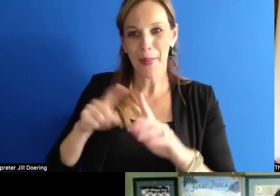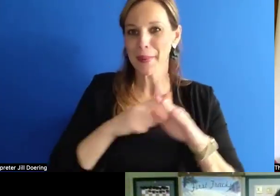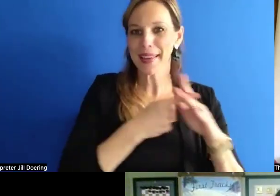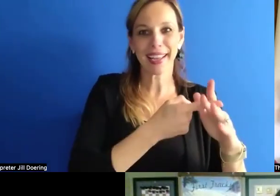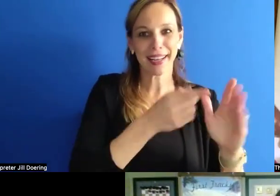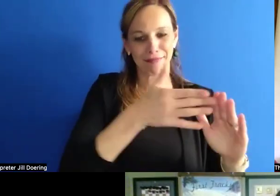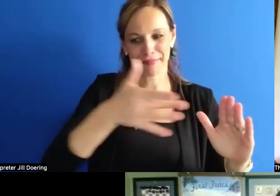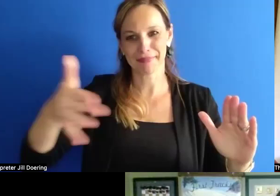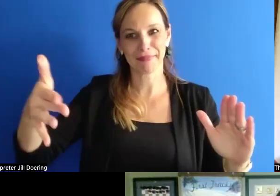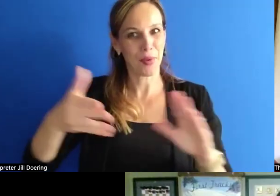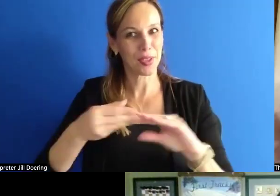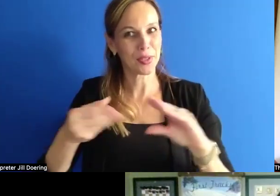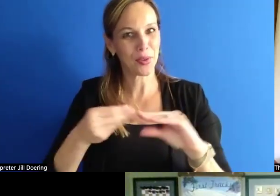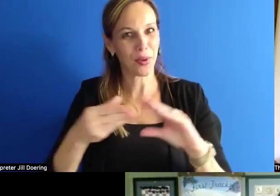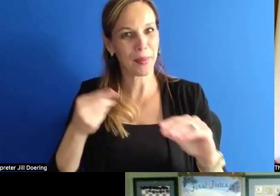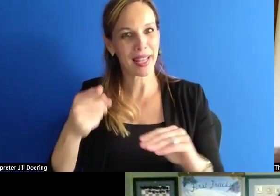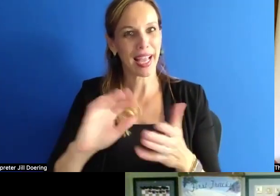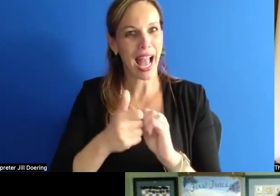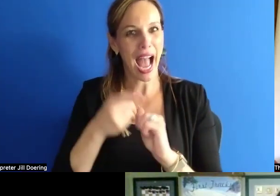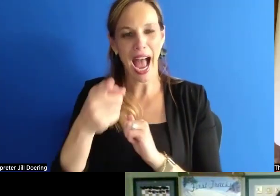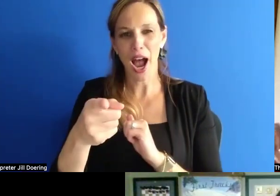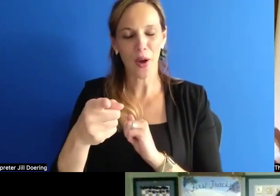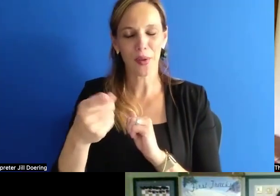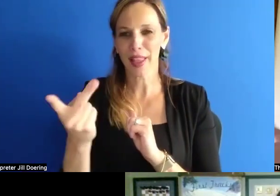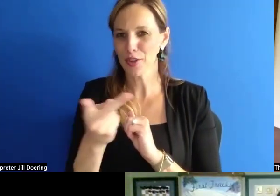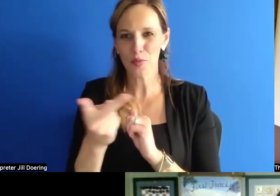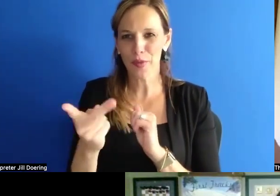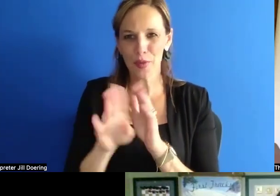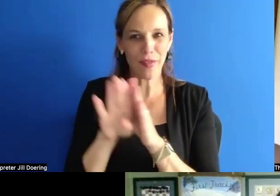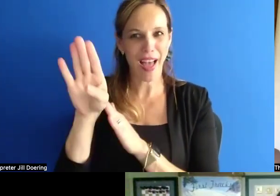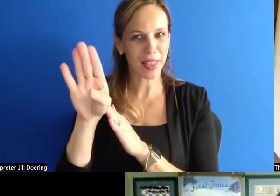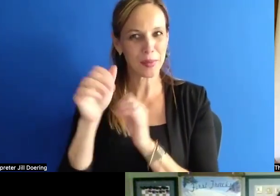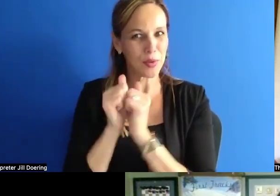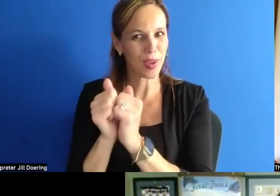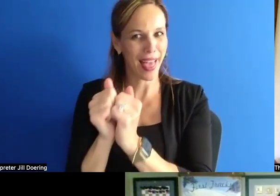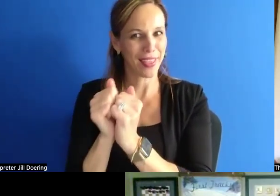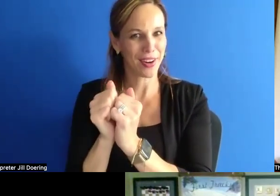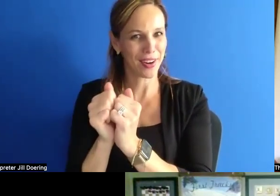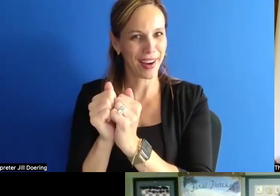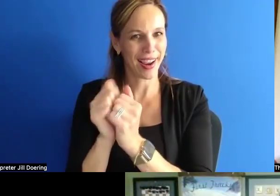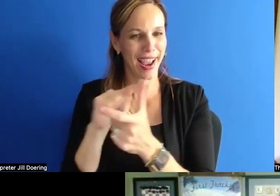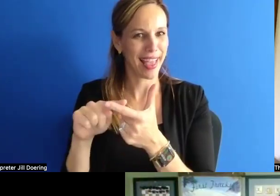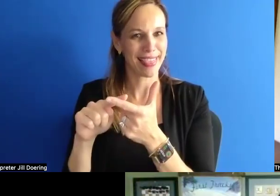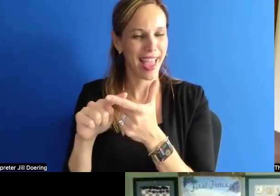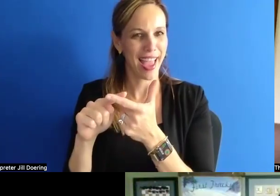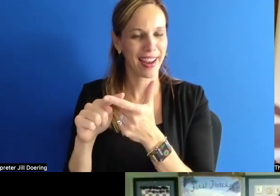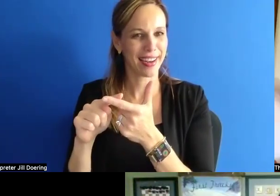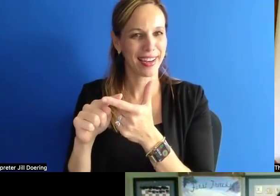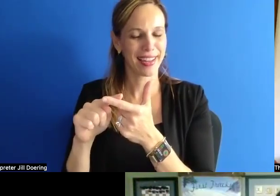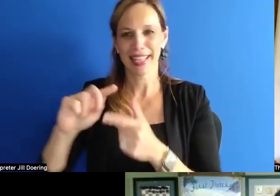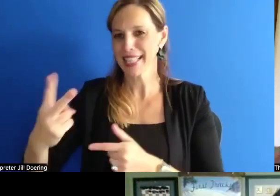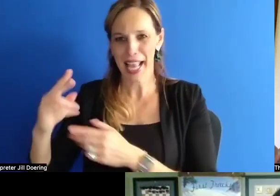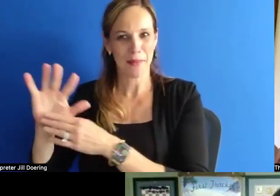went and how it became a development and provide a proposal at the end of the second movie.